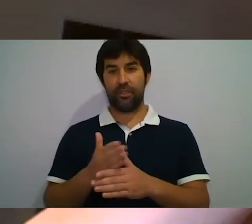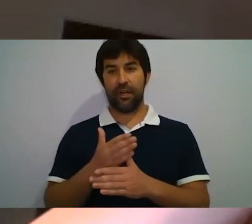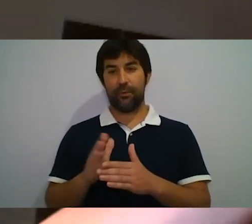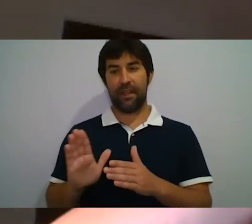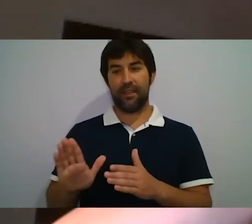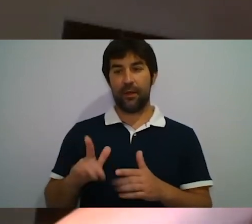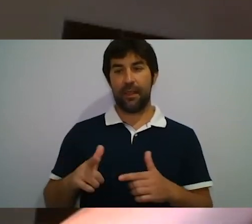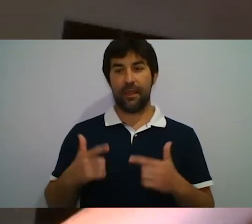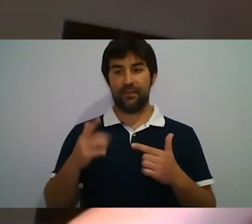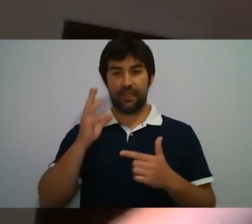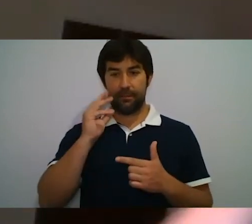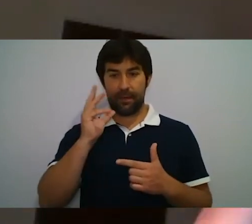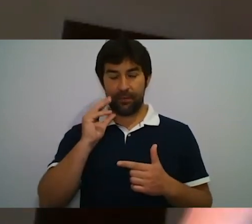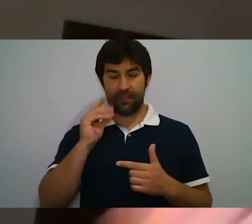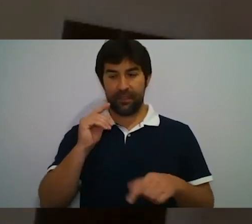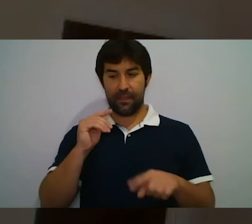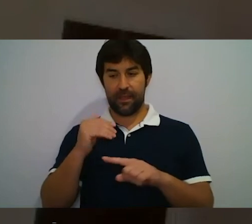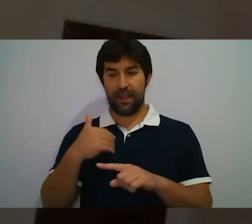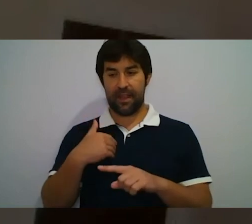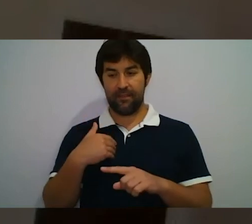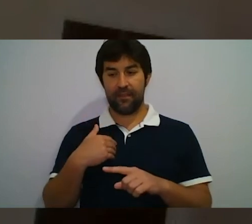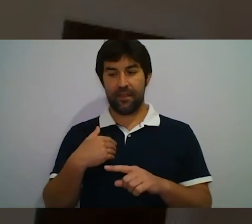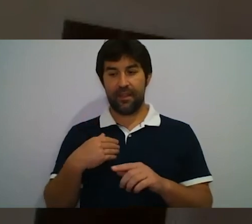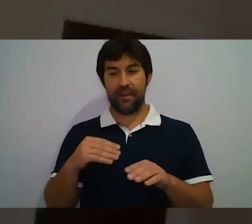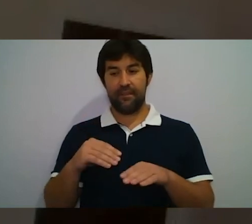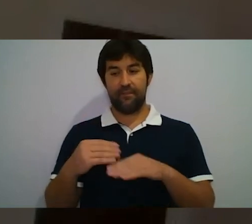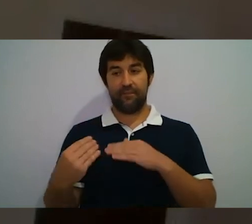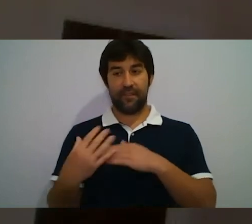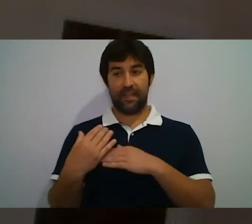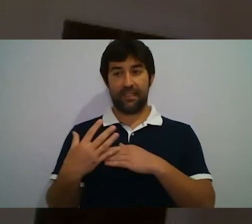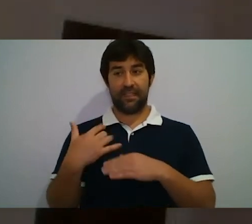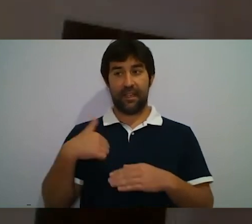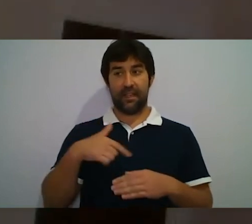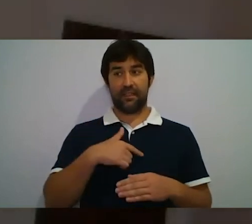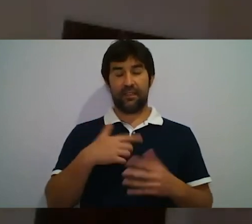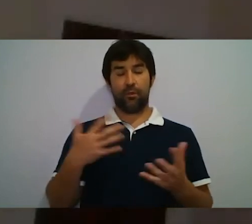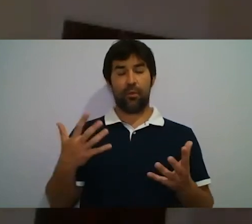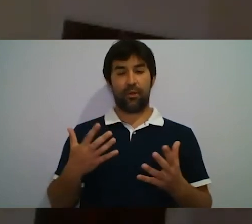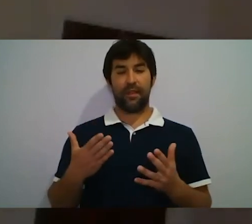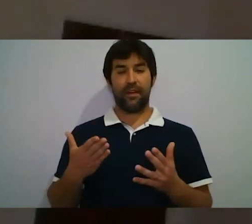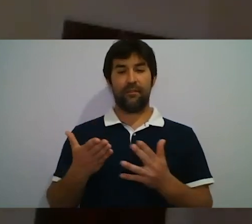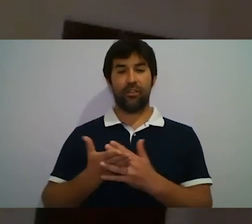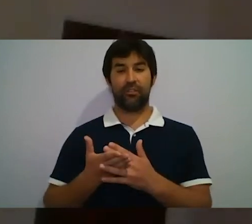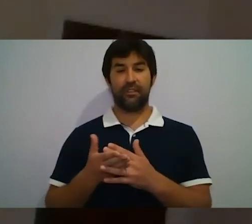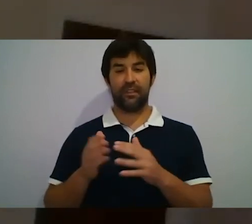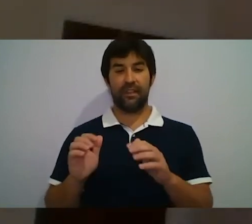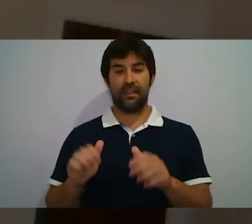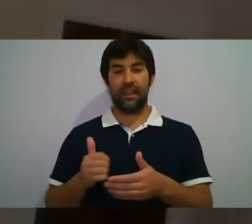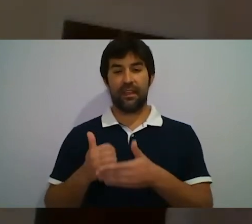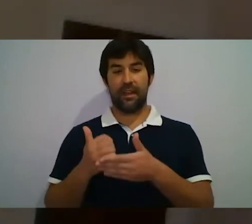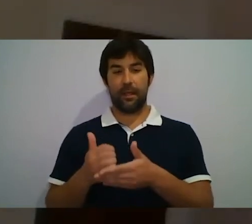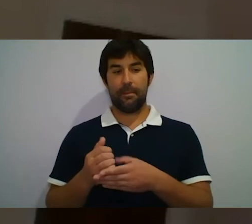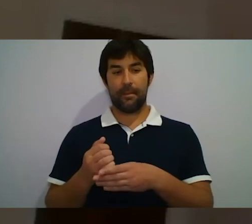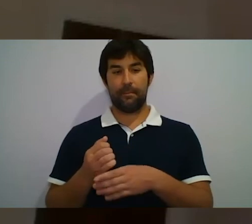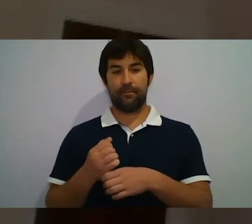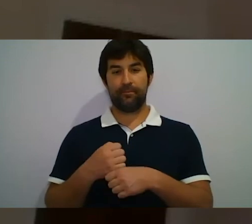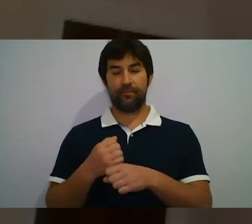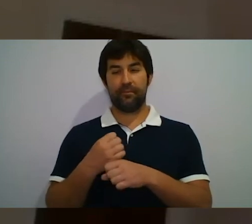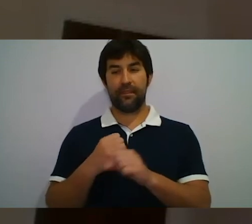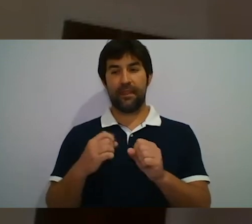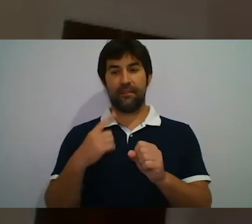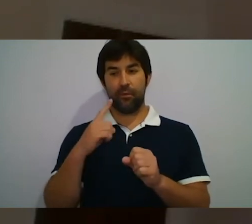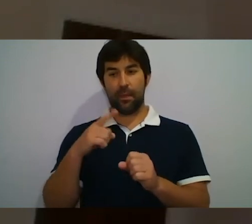we encounter during construction. I've been building signals in the signal for about 2 years now, and there's not one project where we